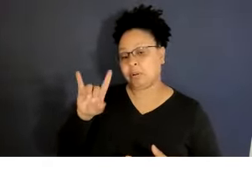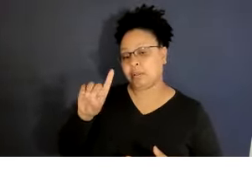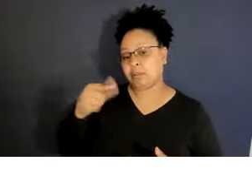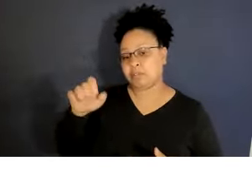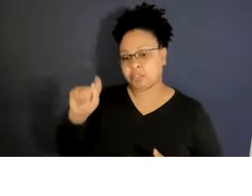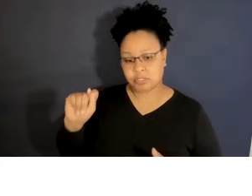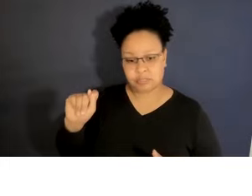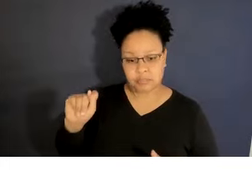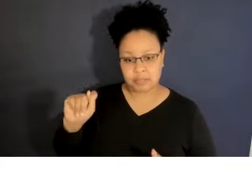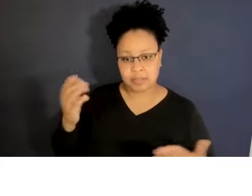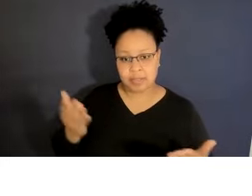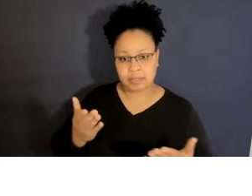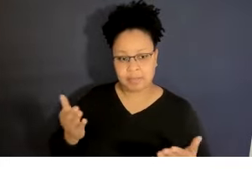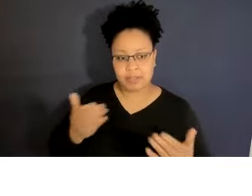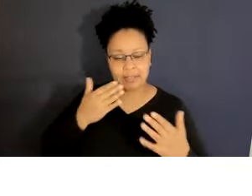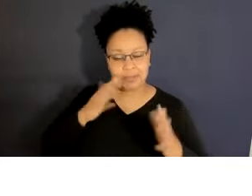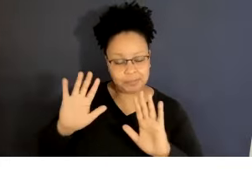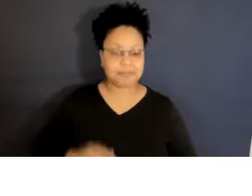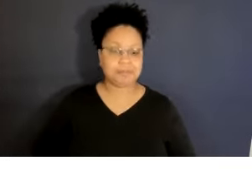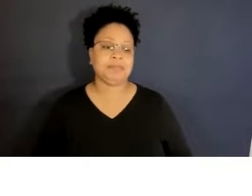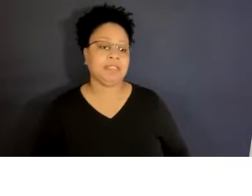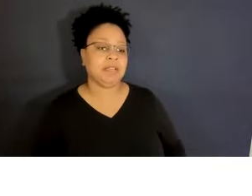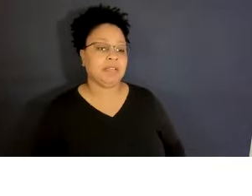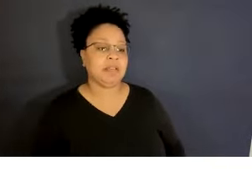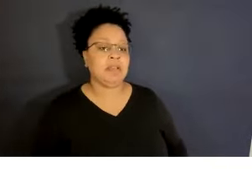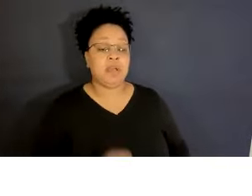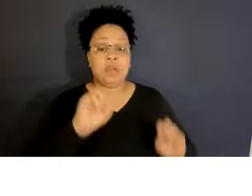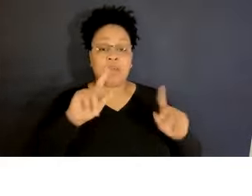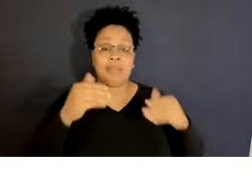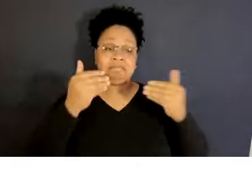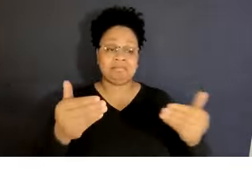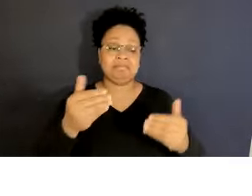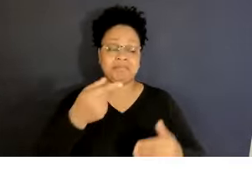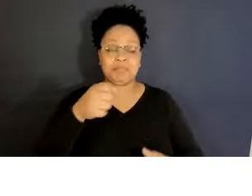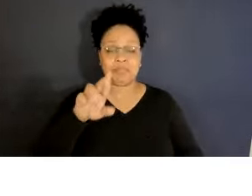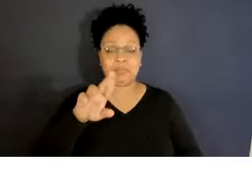Okay, George, go ahead. We're good with the questions for now.